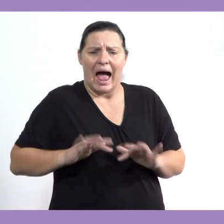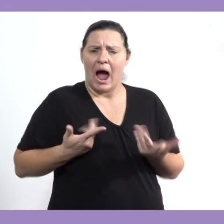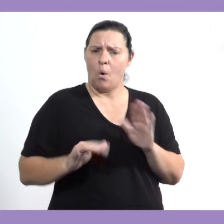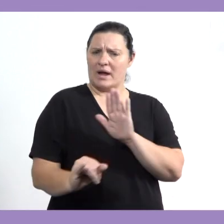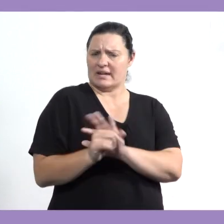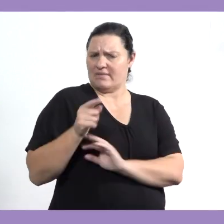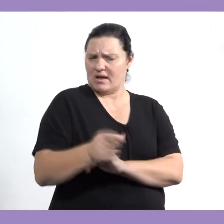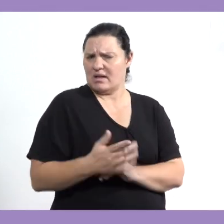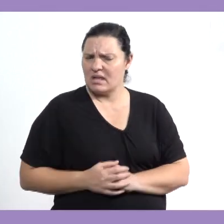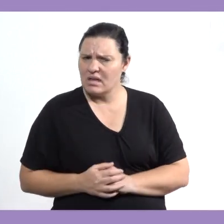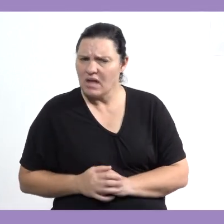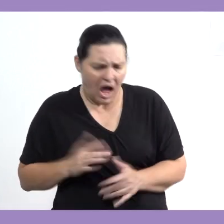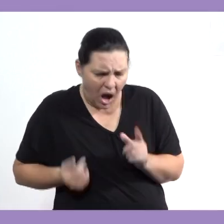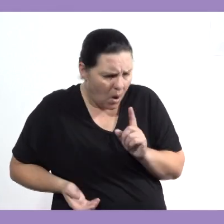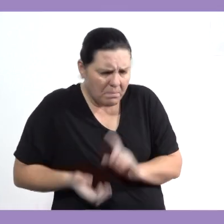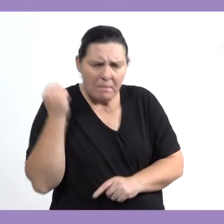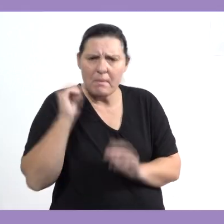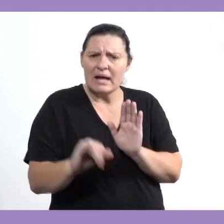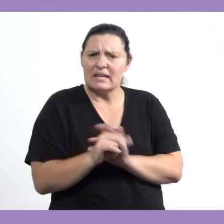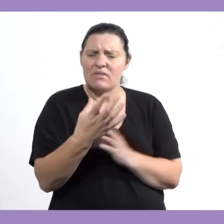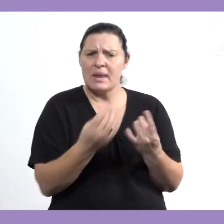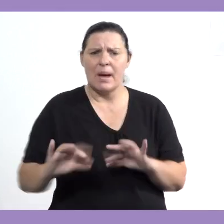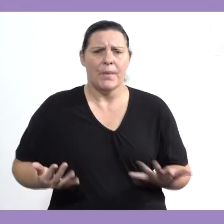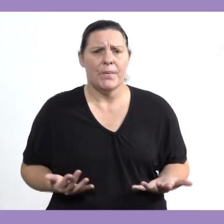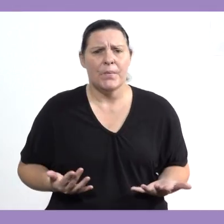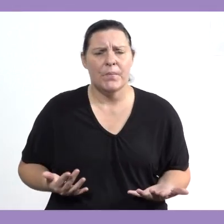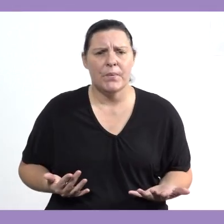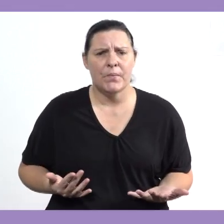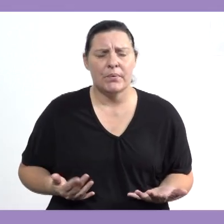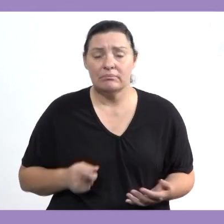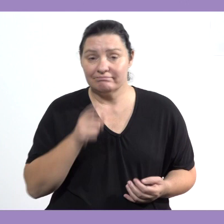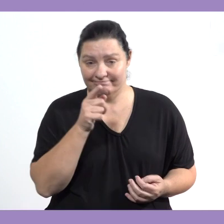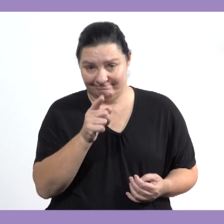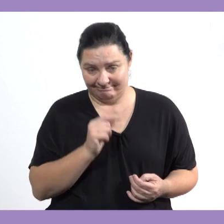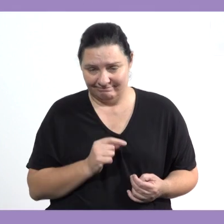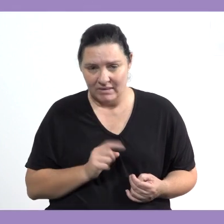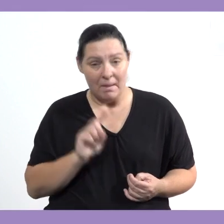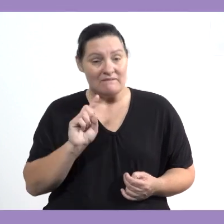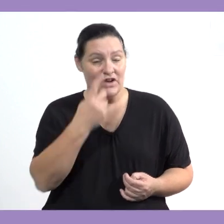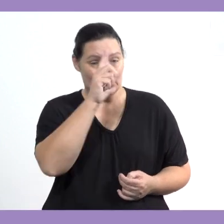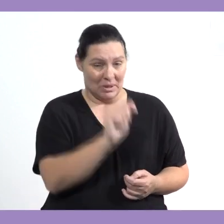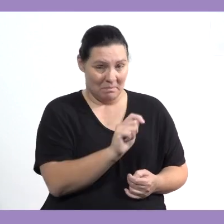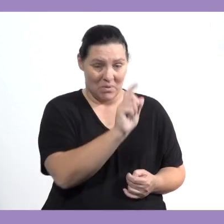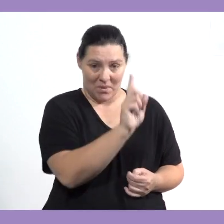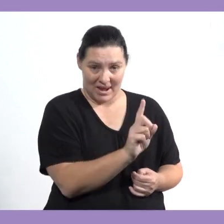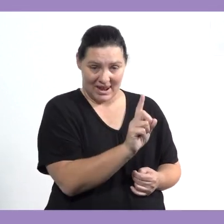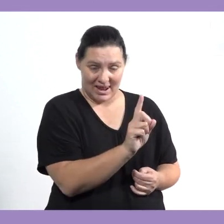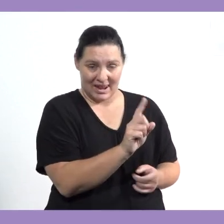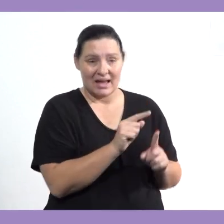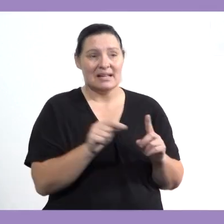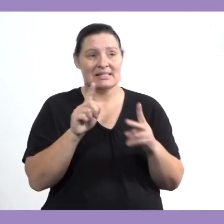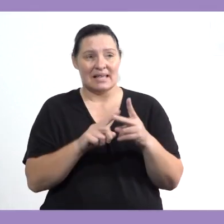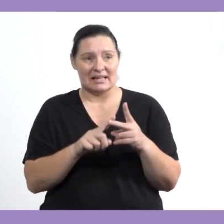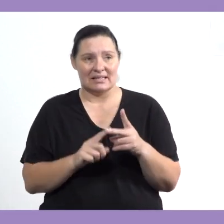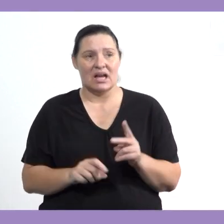explain how you identified them. How exactly did we identify these numbers? Now remember, this is my first term, the 1.